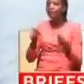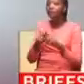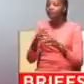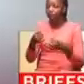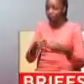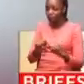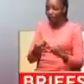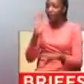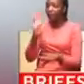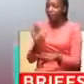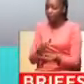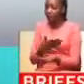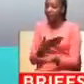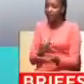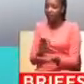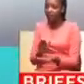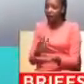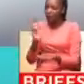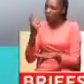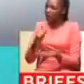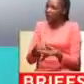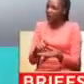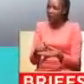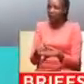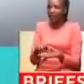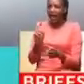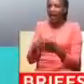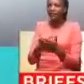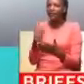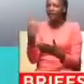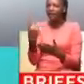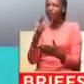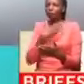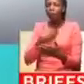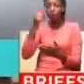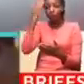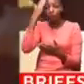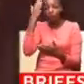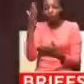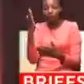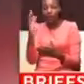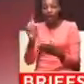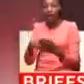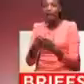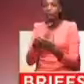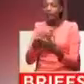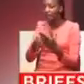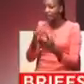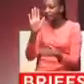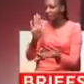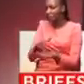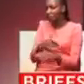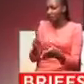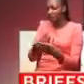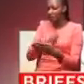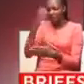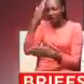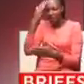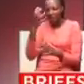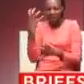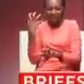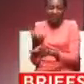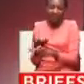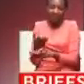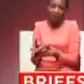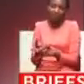music. Mm-hmm. Wow. At some point. I mean, everyone wants to be a superstar. Yeah. And I tried out music at some point, and I realized it's very difficult